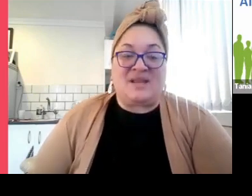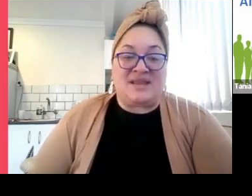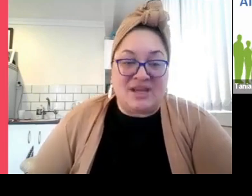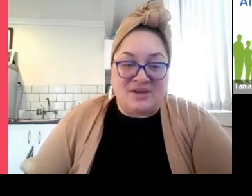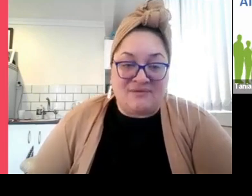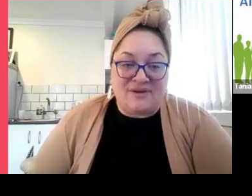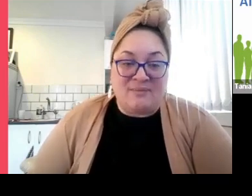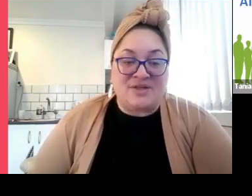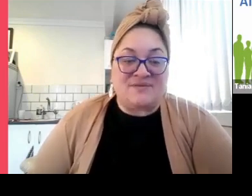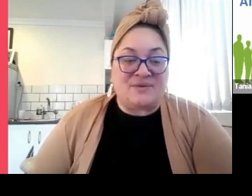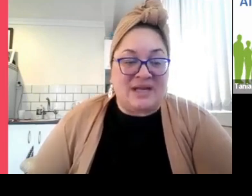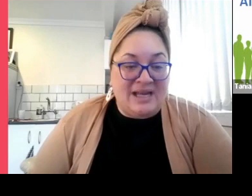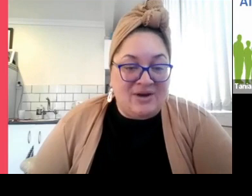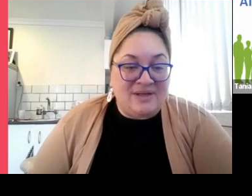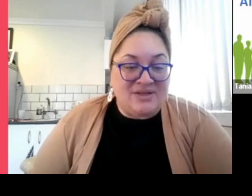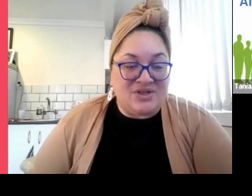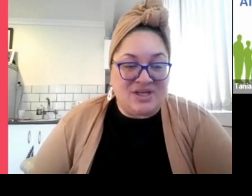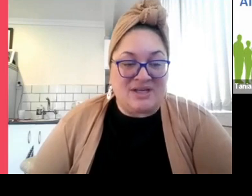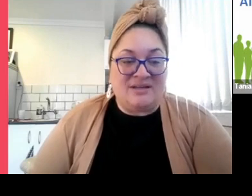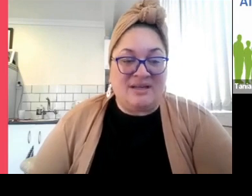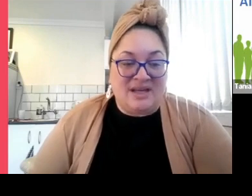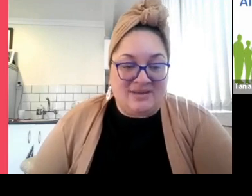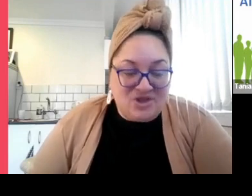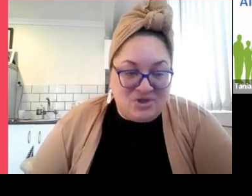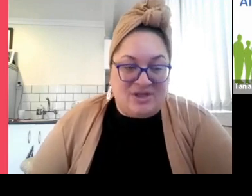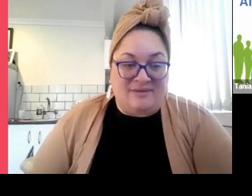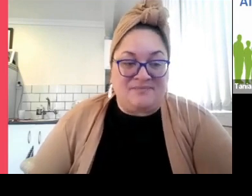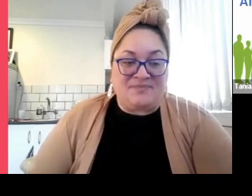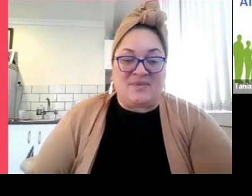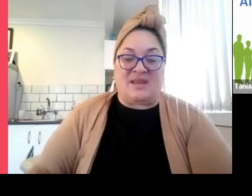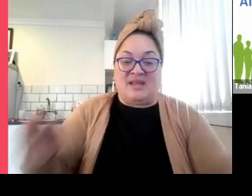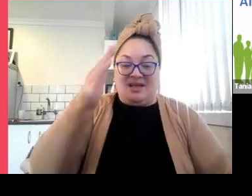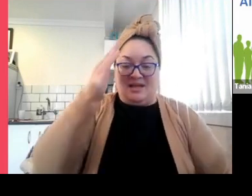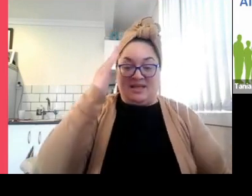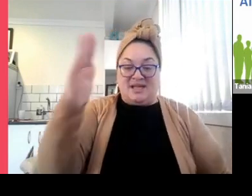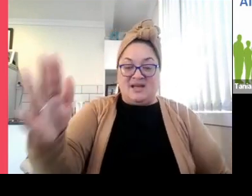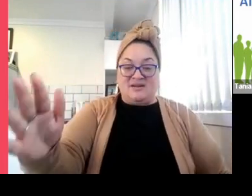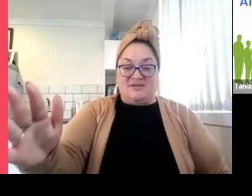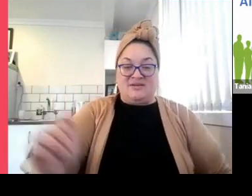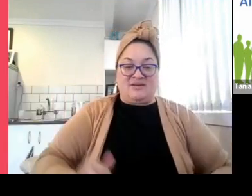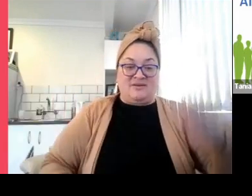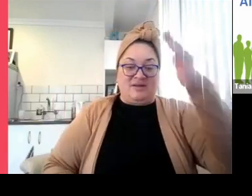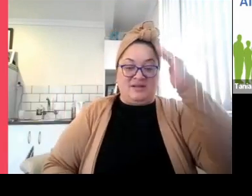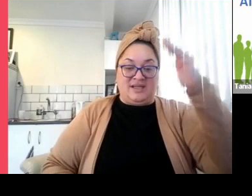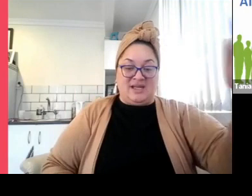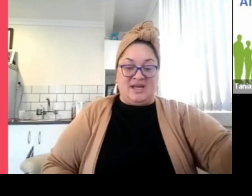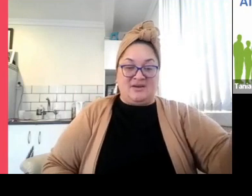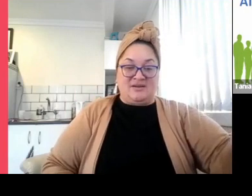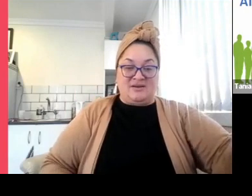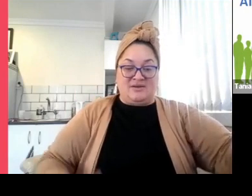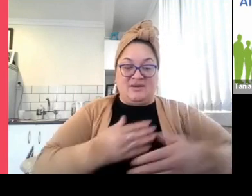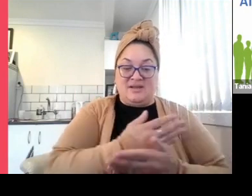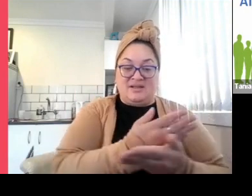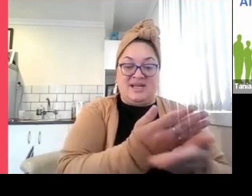reira, thank you very much for allowing me to share the journey. Tēnā koutou,